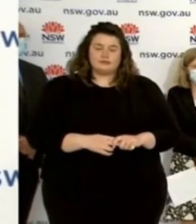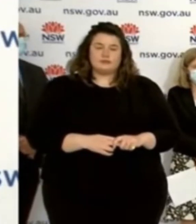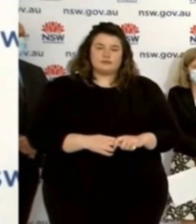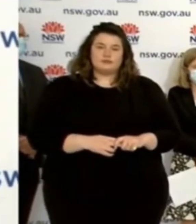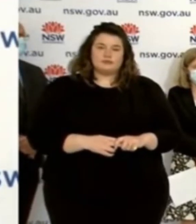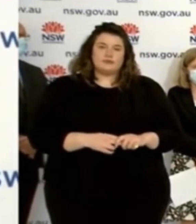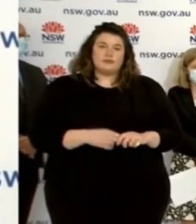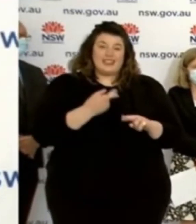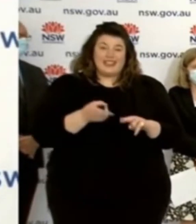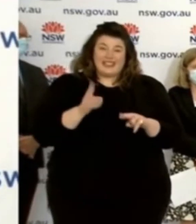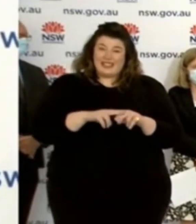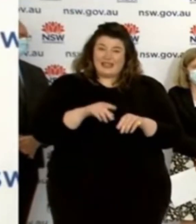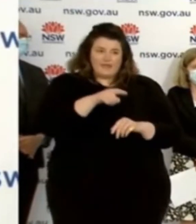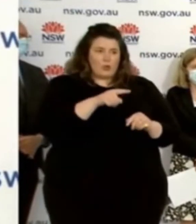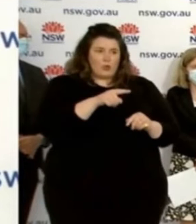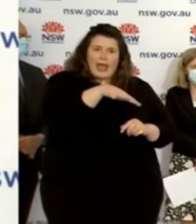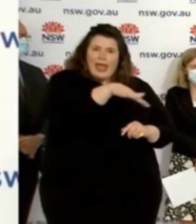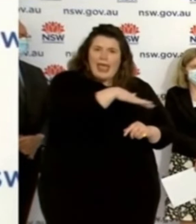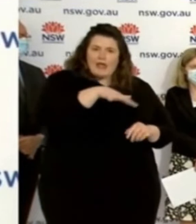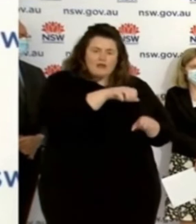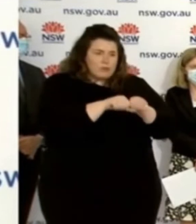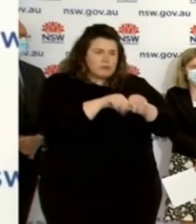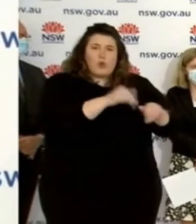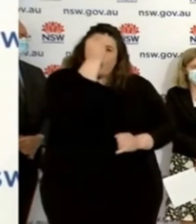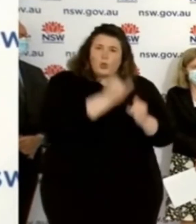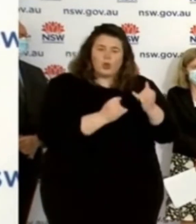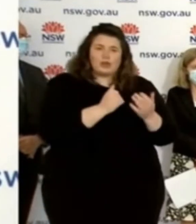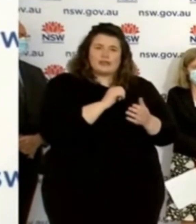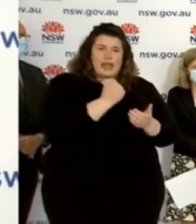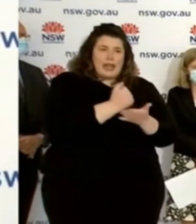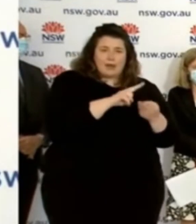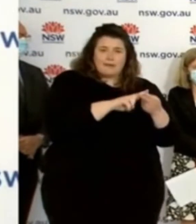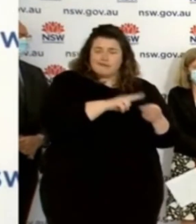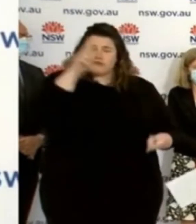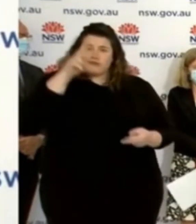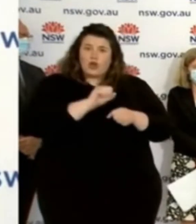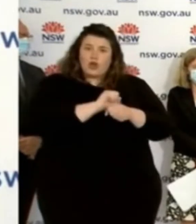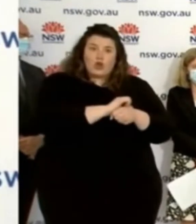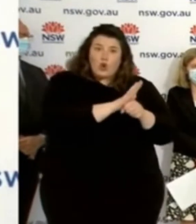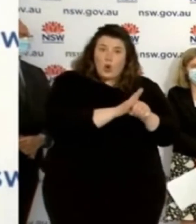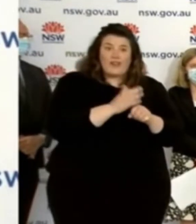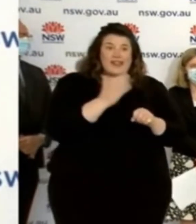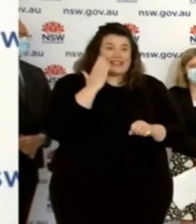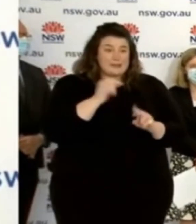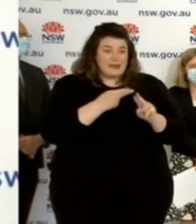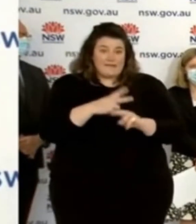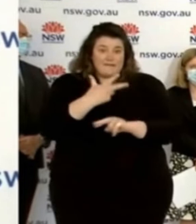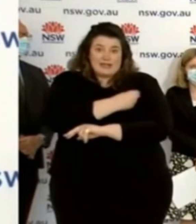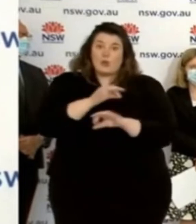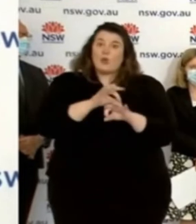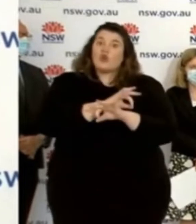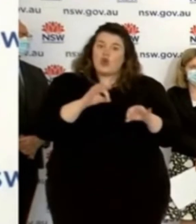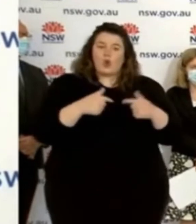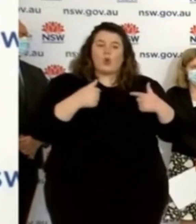concentration of disease in a town or a suburb or a local government area or an outbreak that wasn't anticipated,